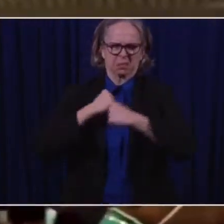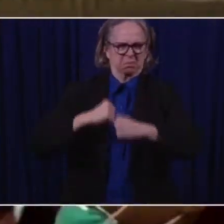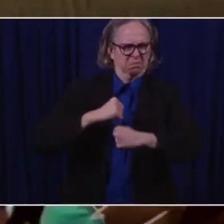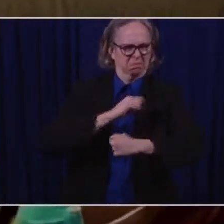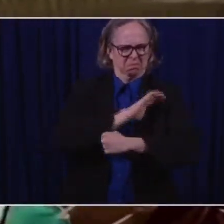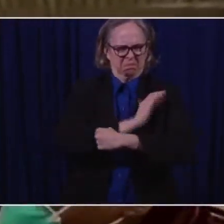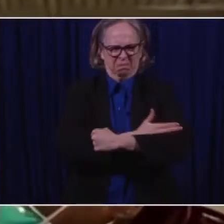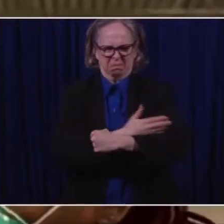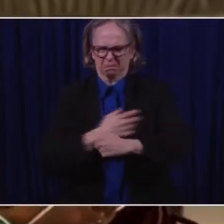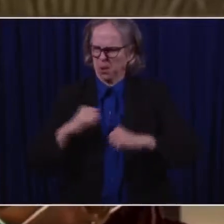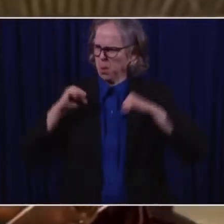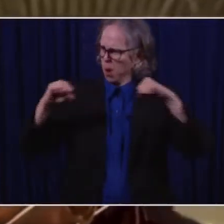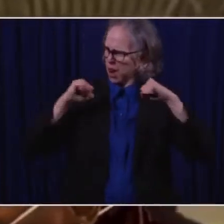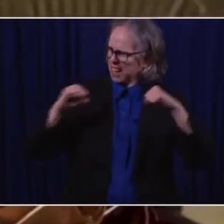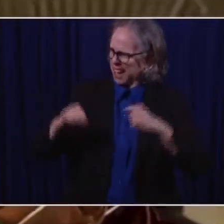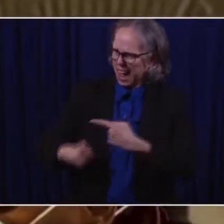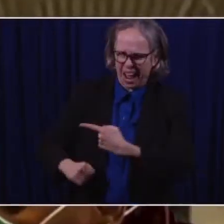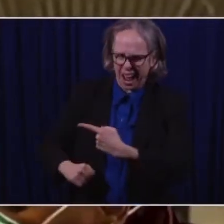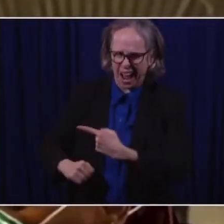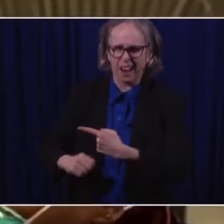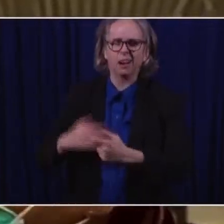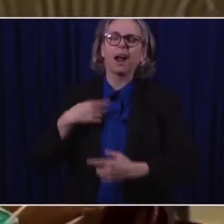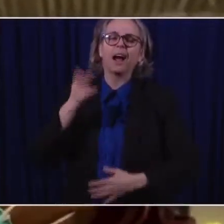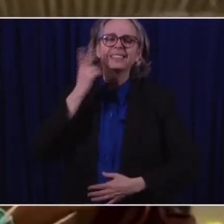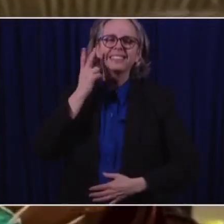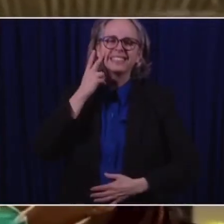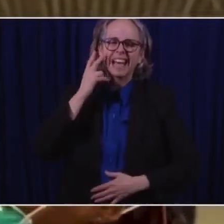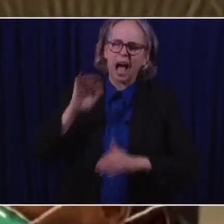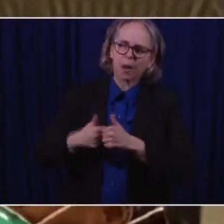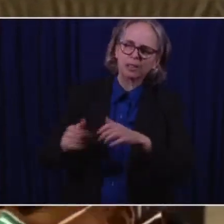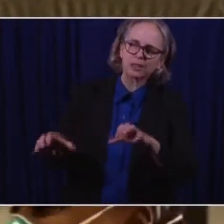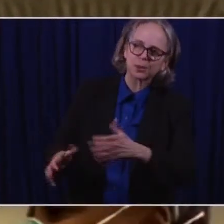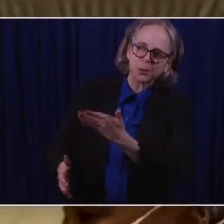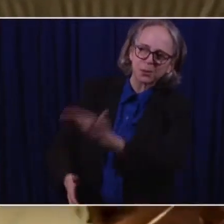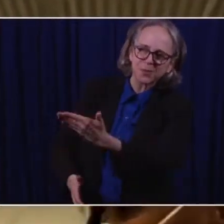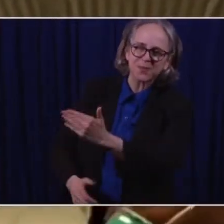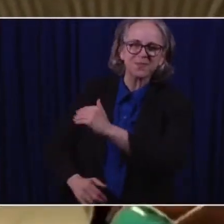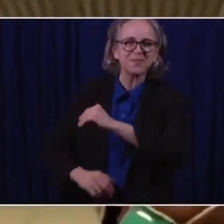much. So see how he's doing.